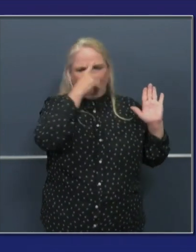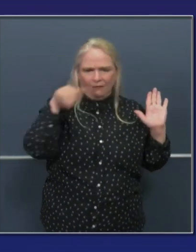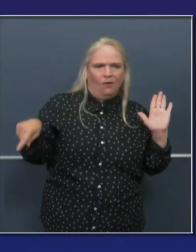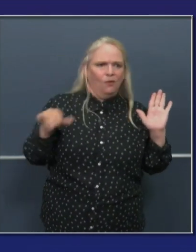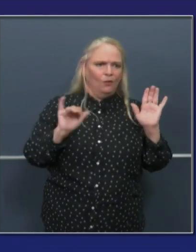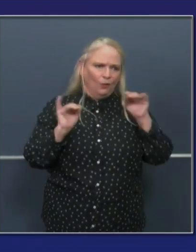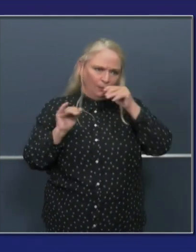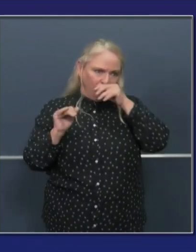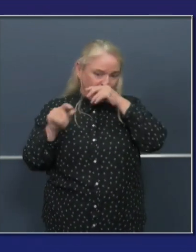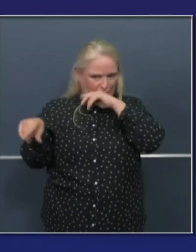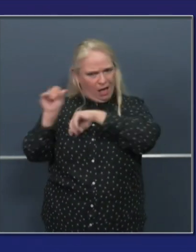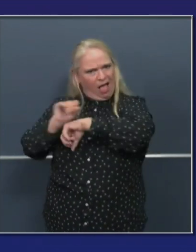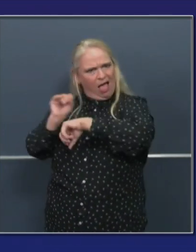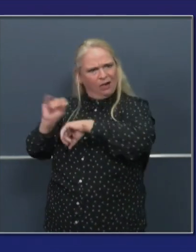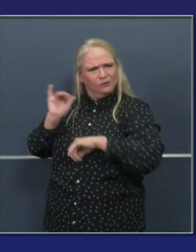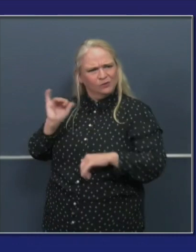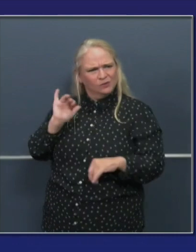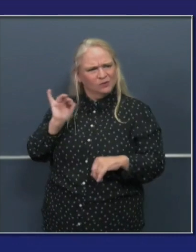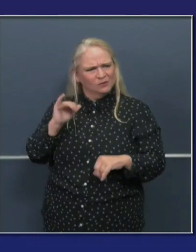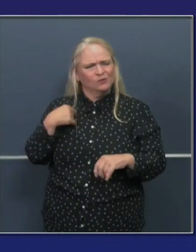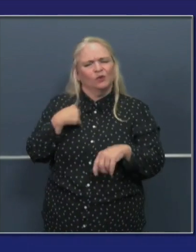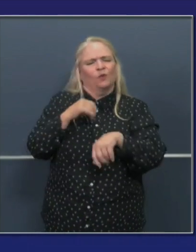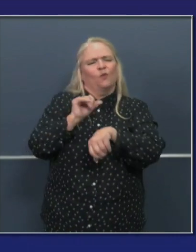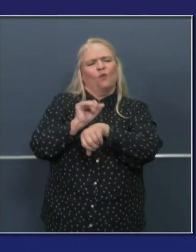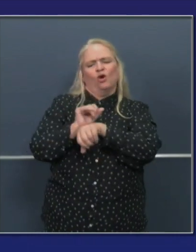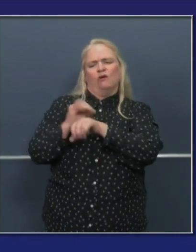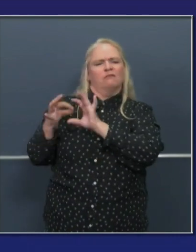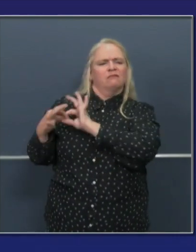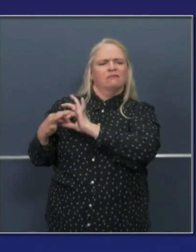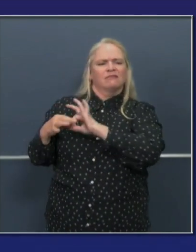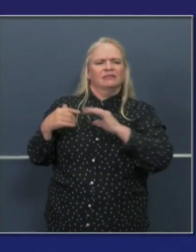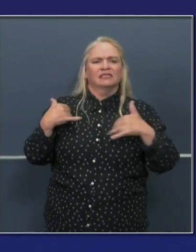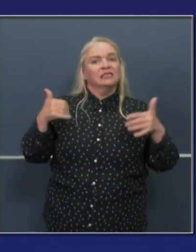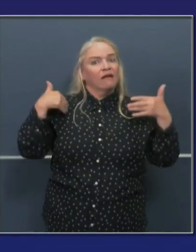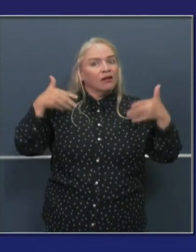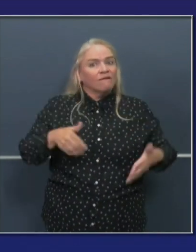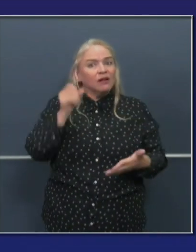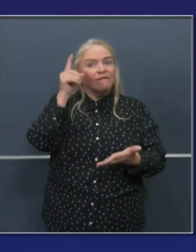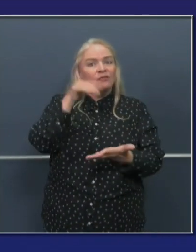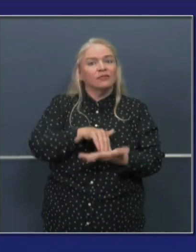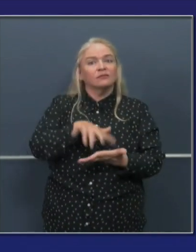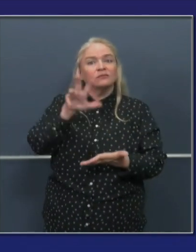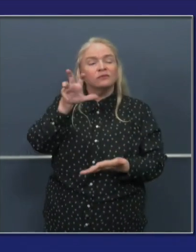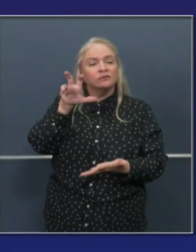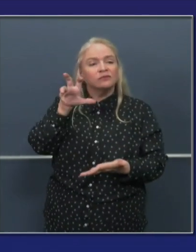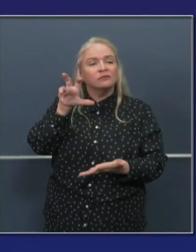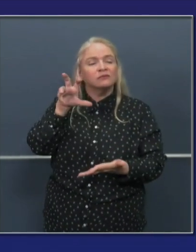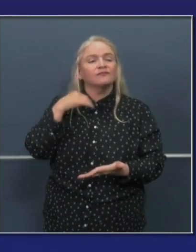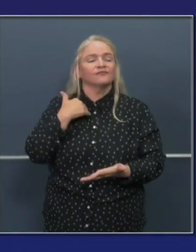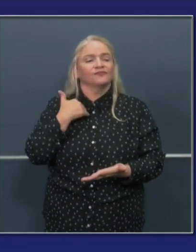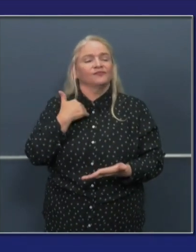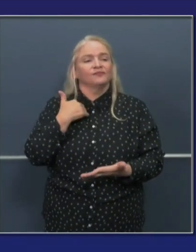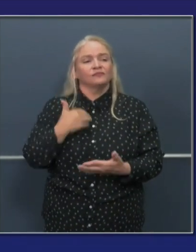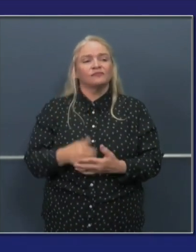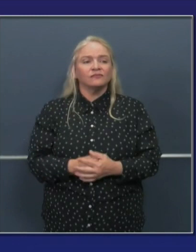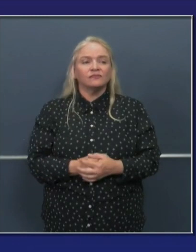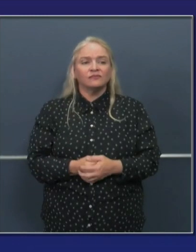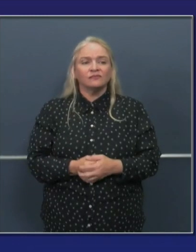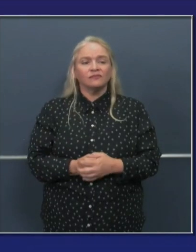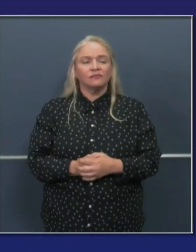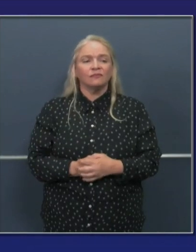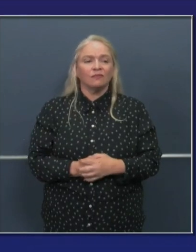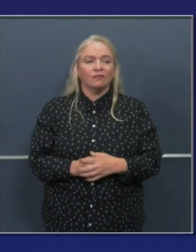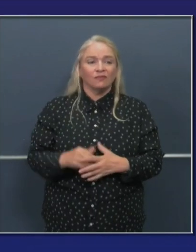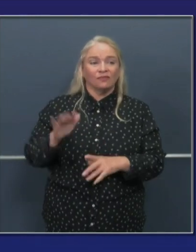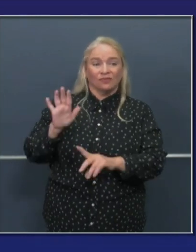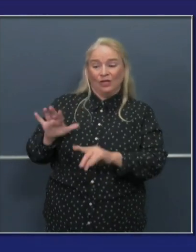outstanding work, we have still 11,300 ventilators available just within their capacity, within